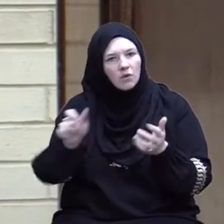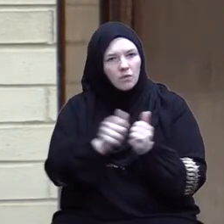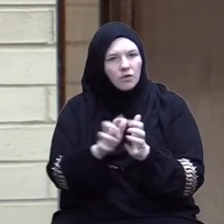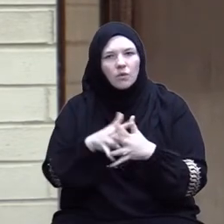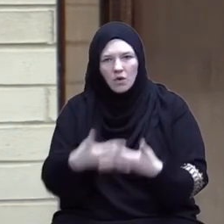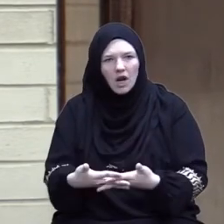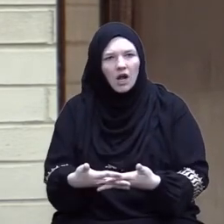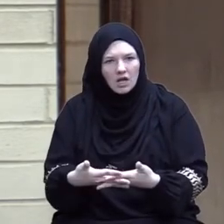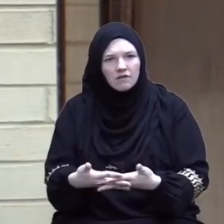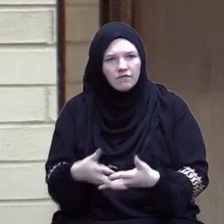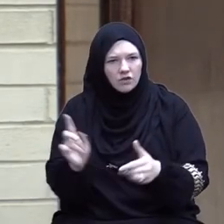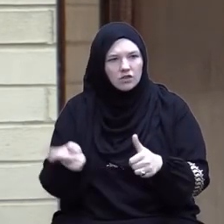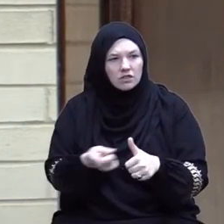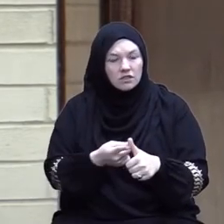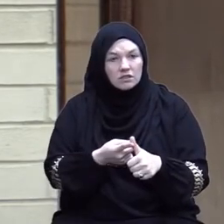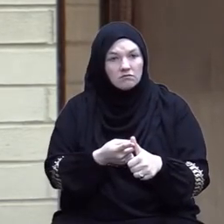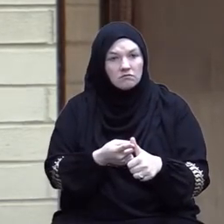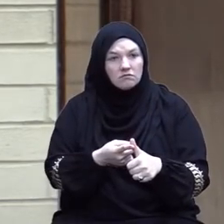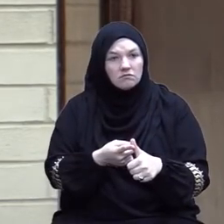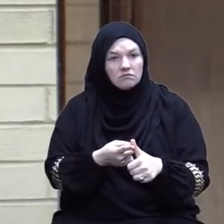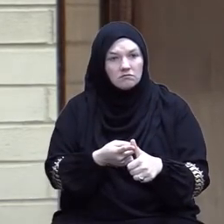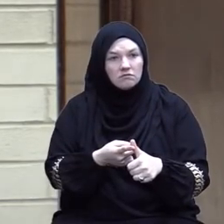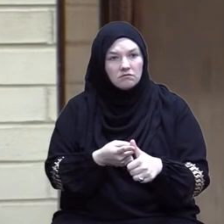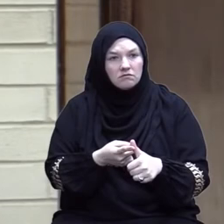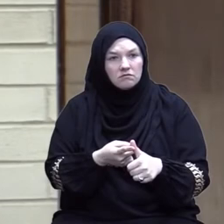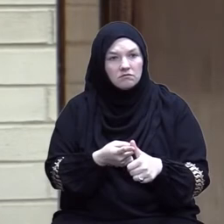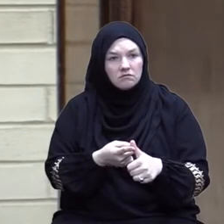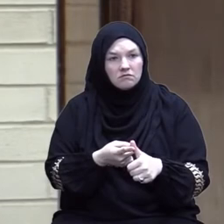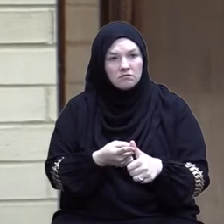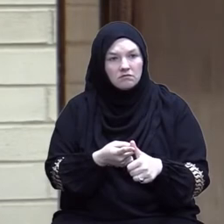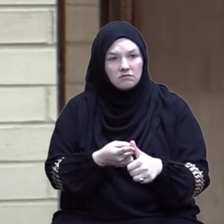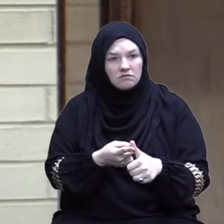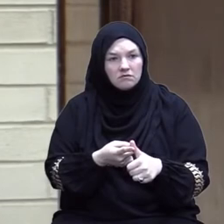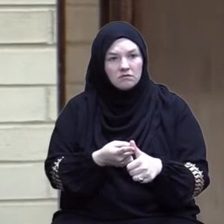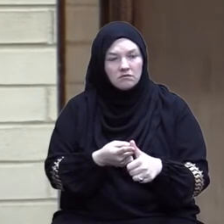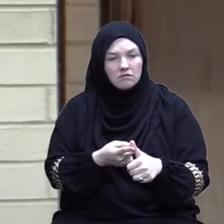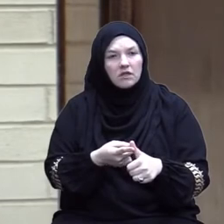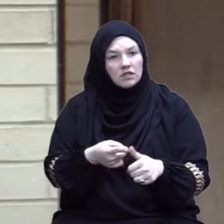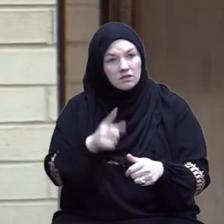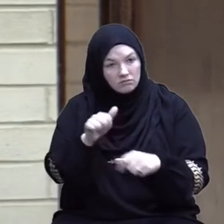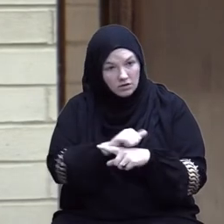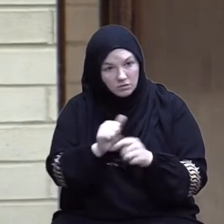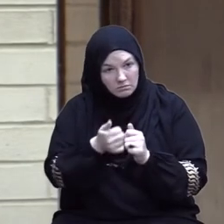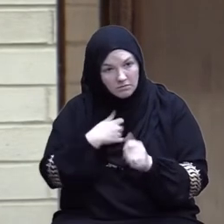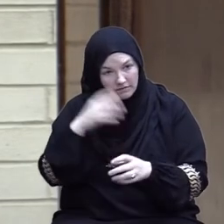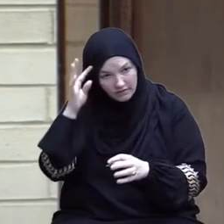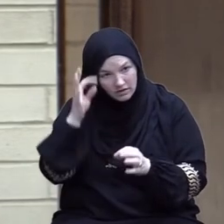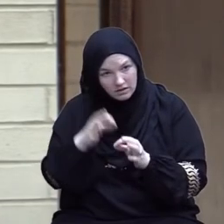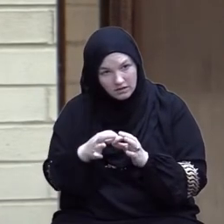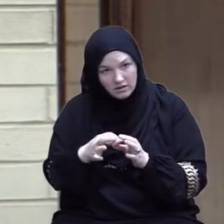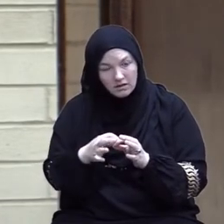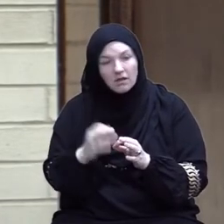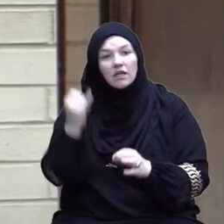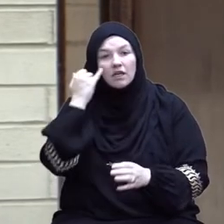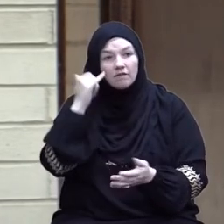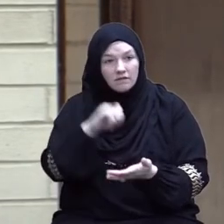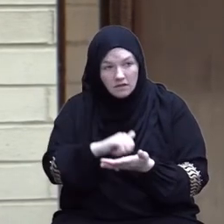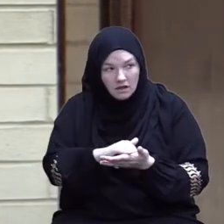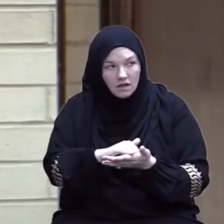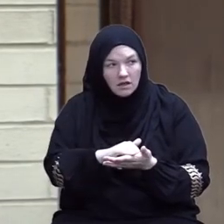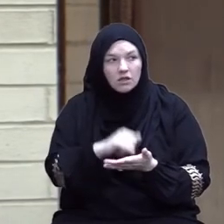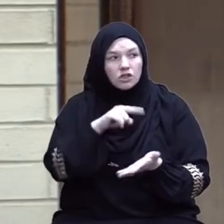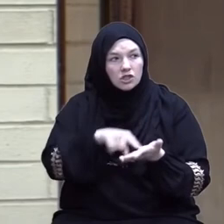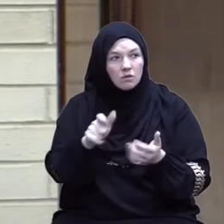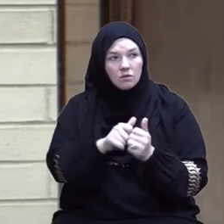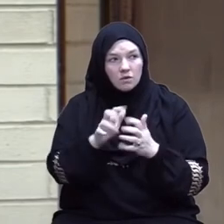Quran. Is this consistent with my faith? If that step of checking